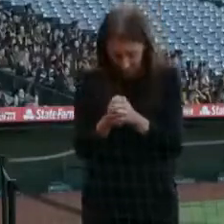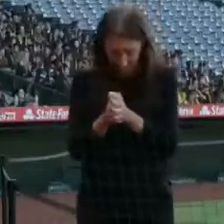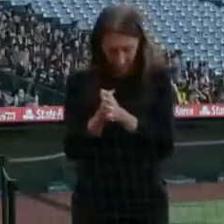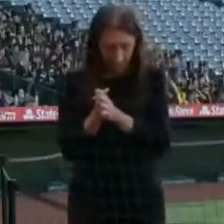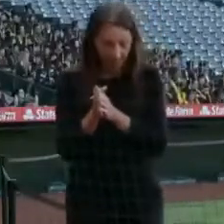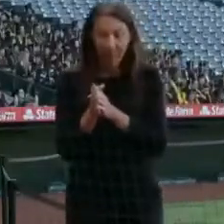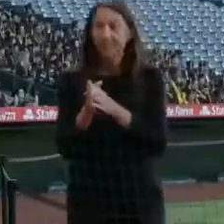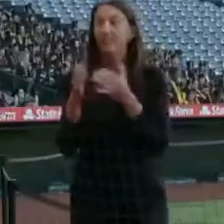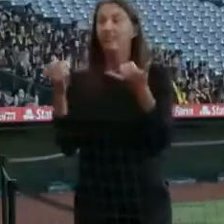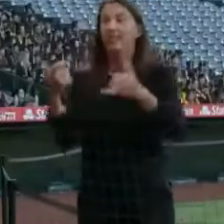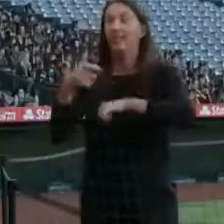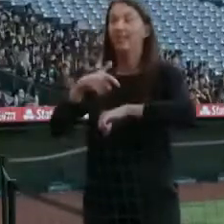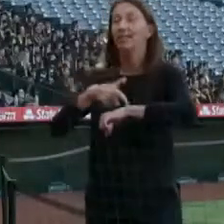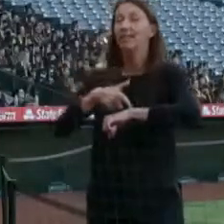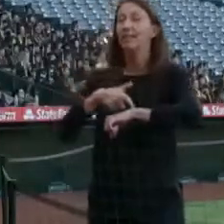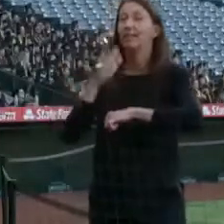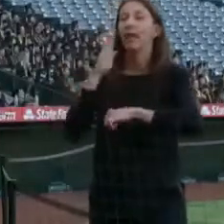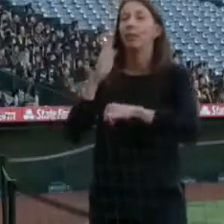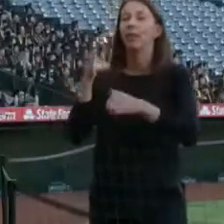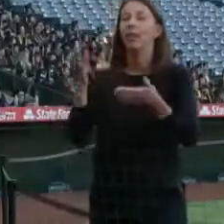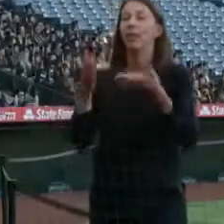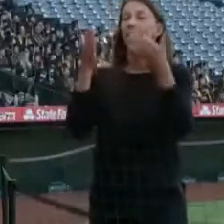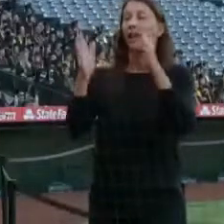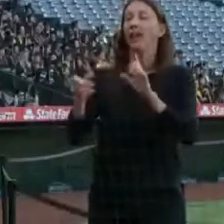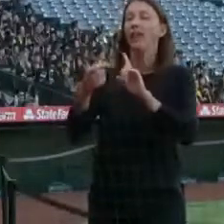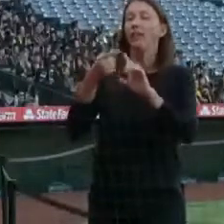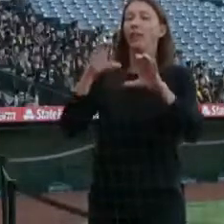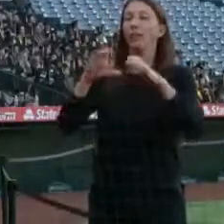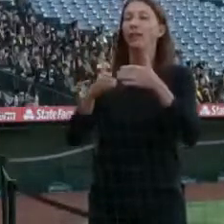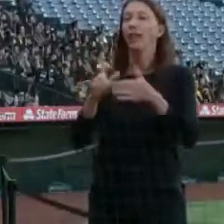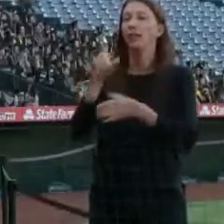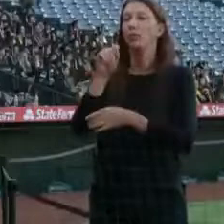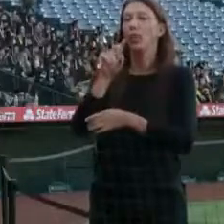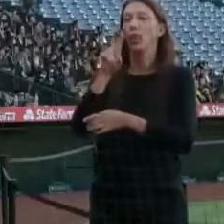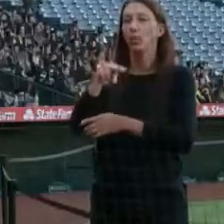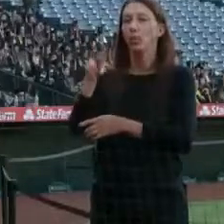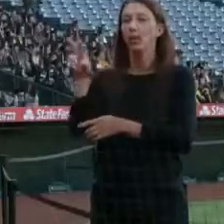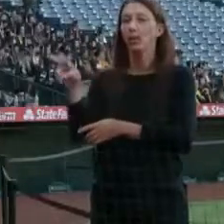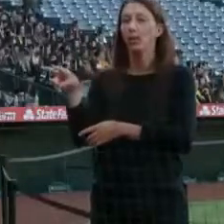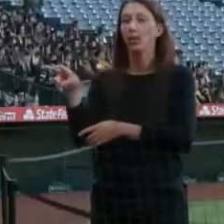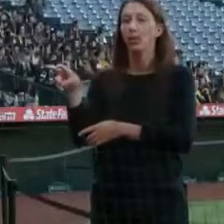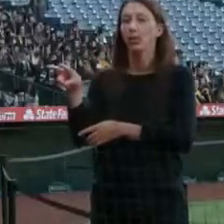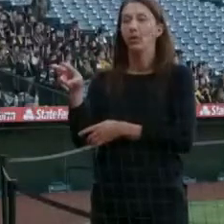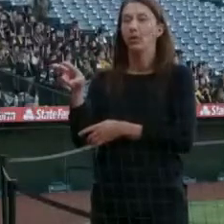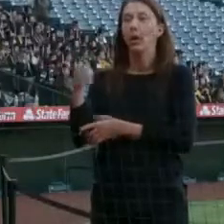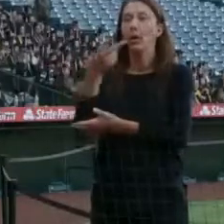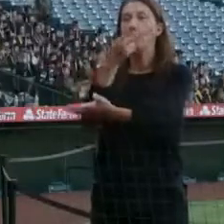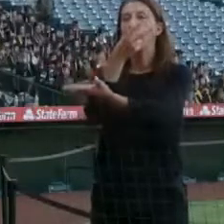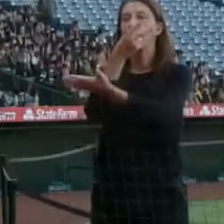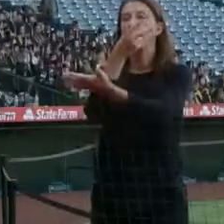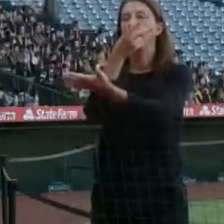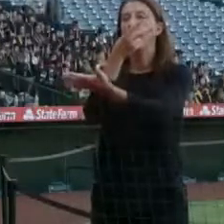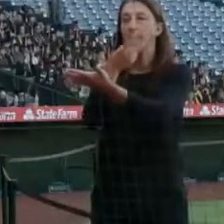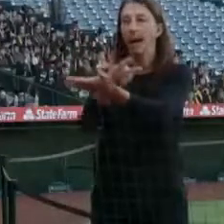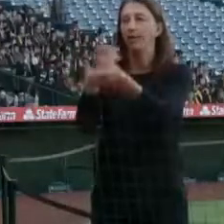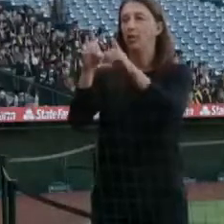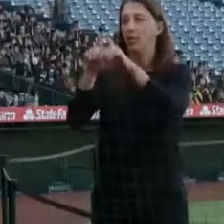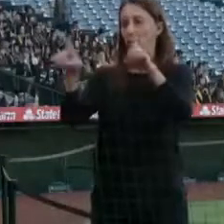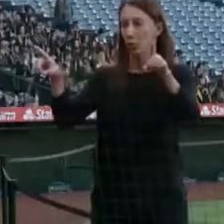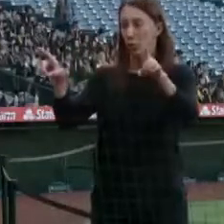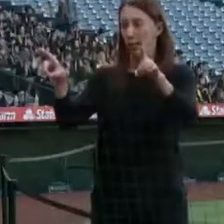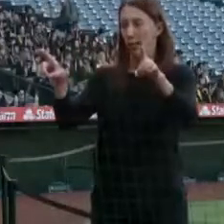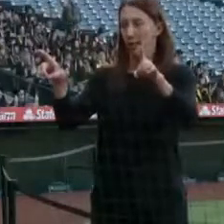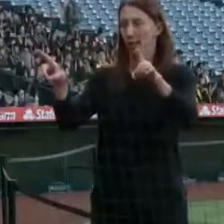At this time, will the candidates from the class of 2022 master's degrees